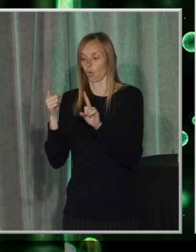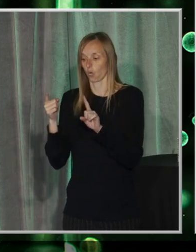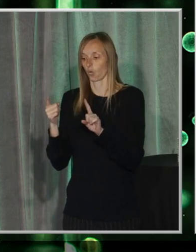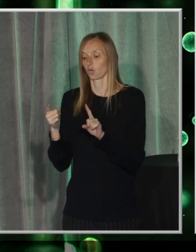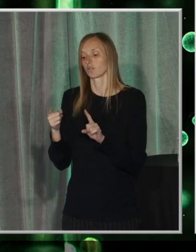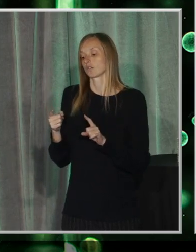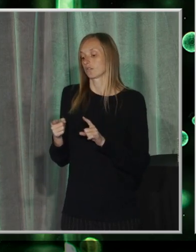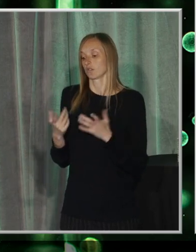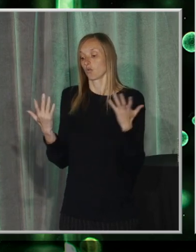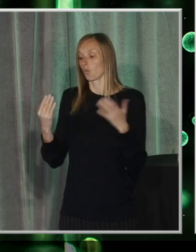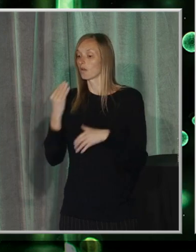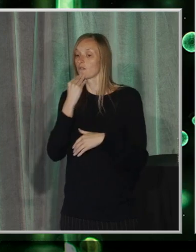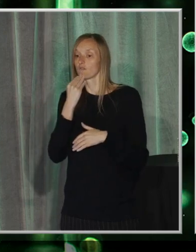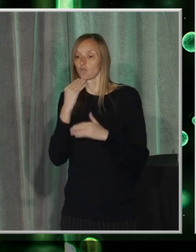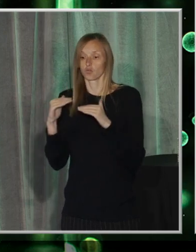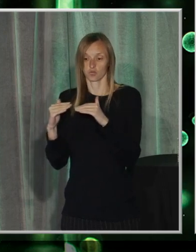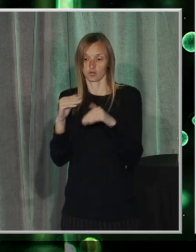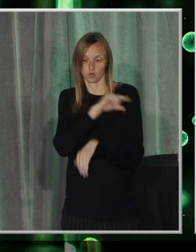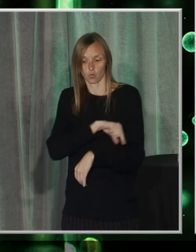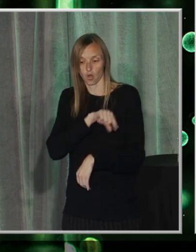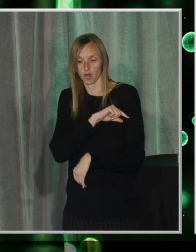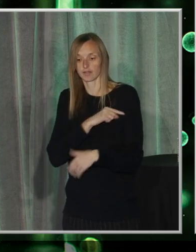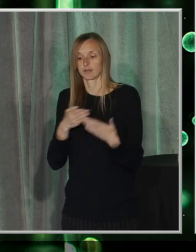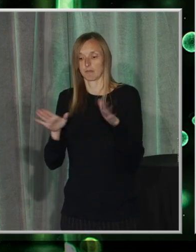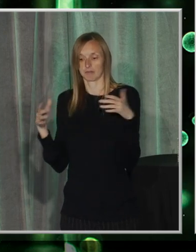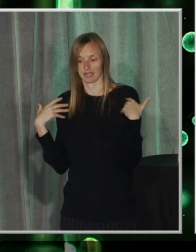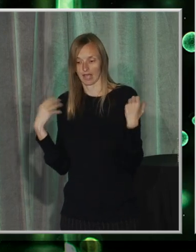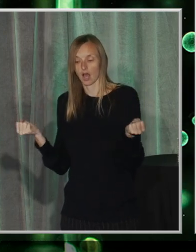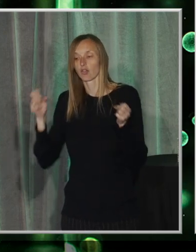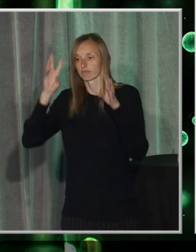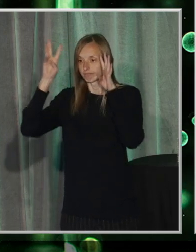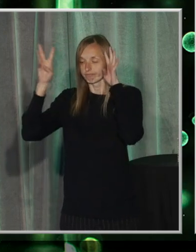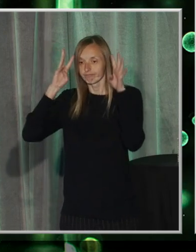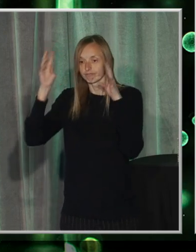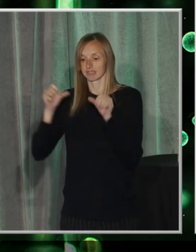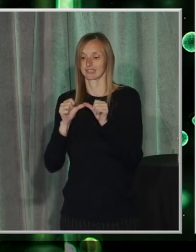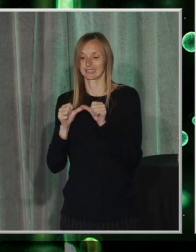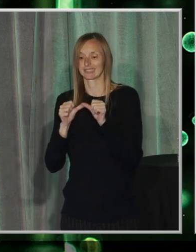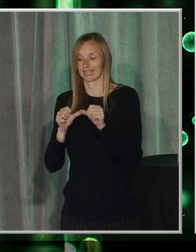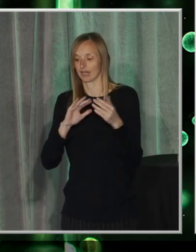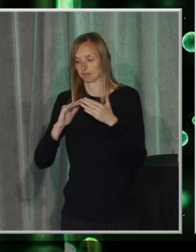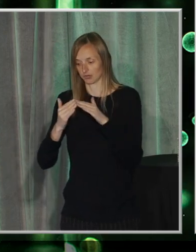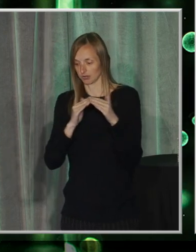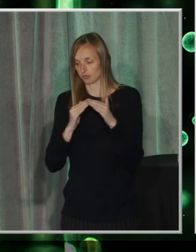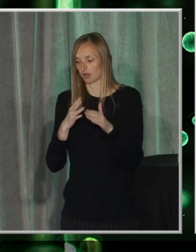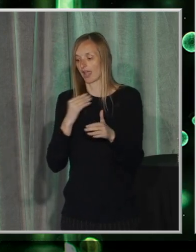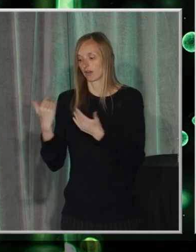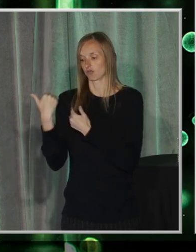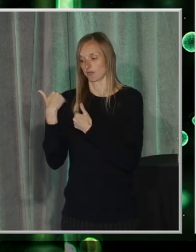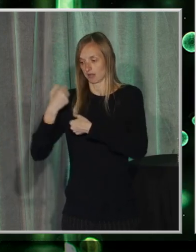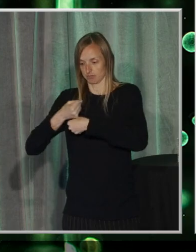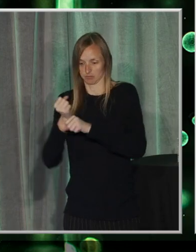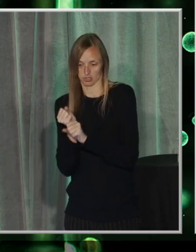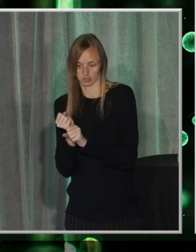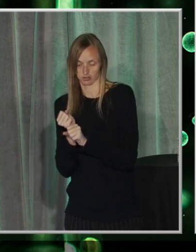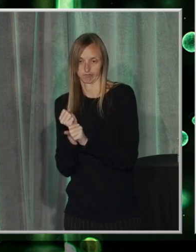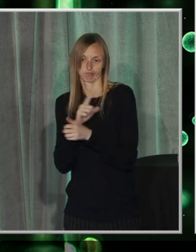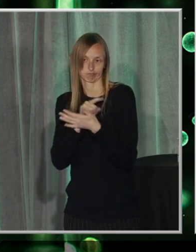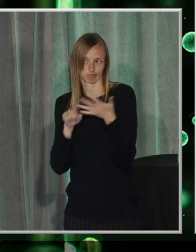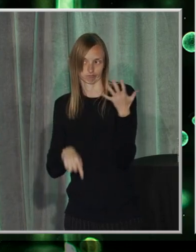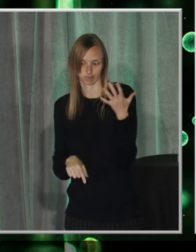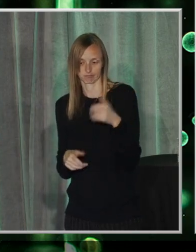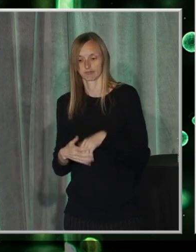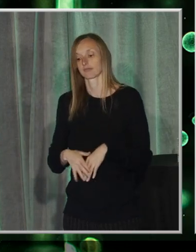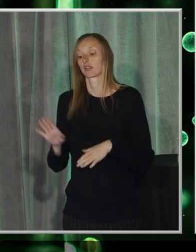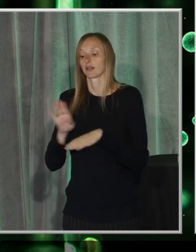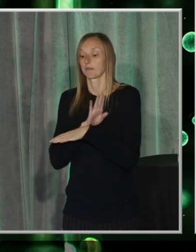underscoring food quality, public health, innovation, sustainable communities, and responsible production. Our